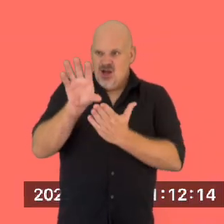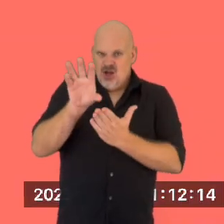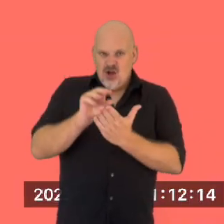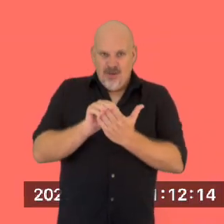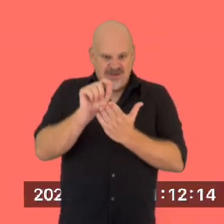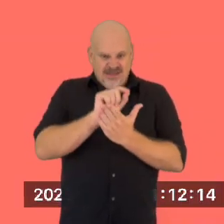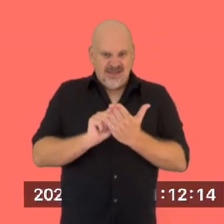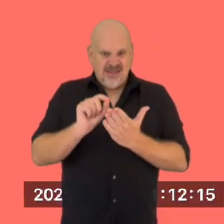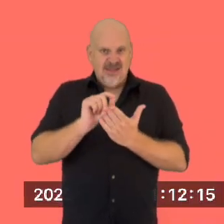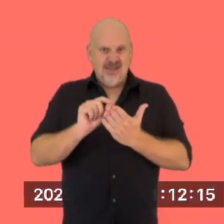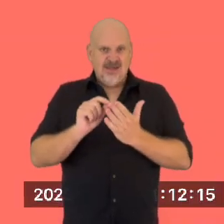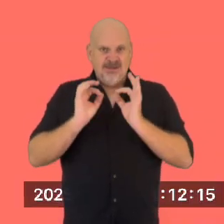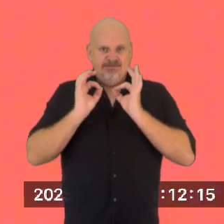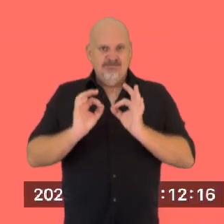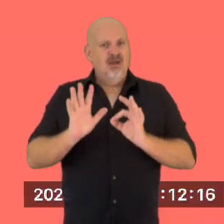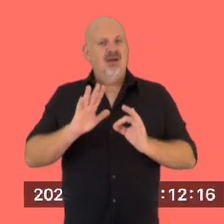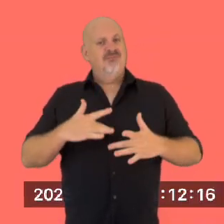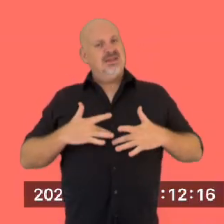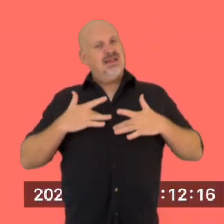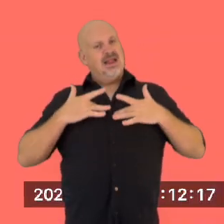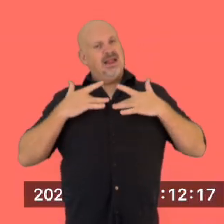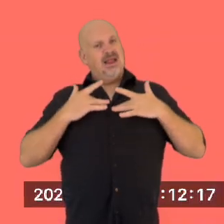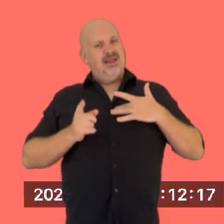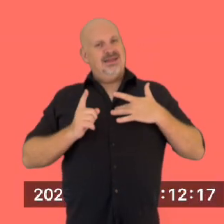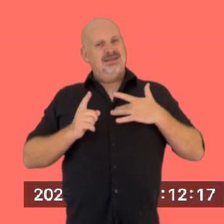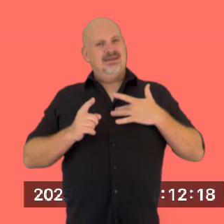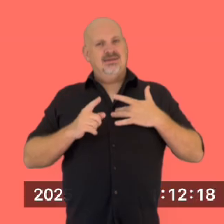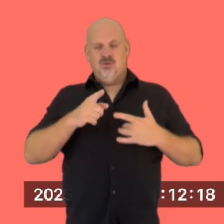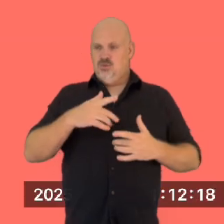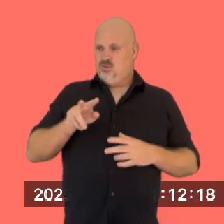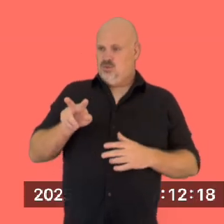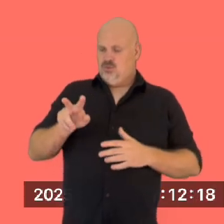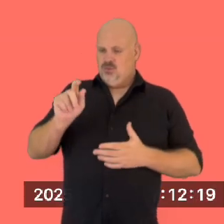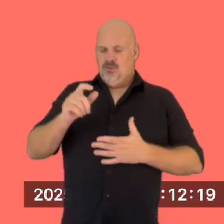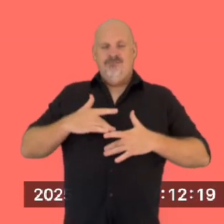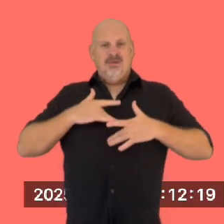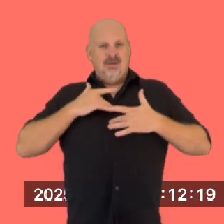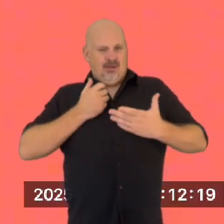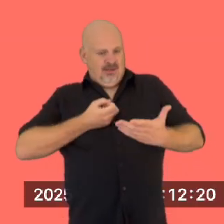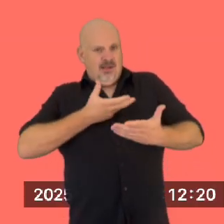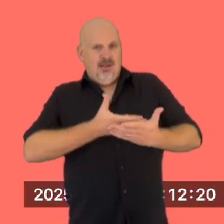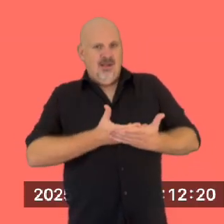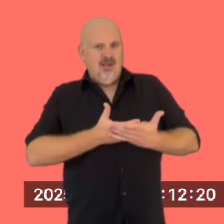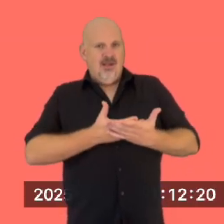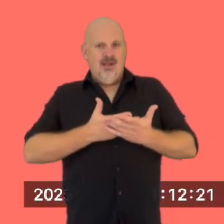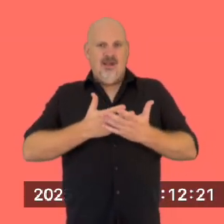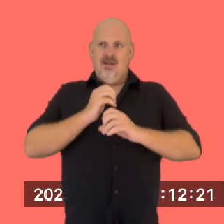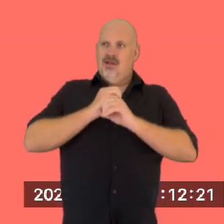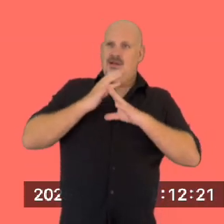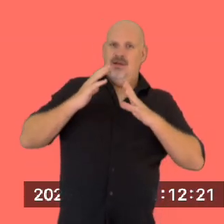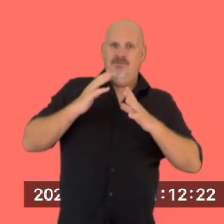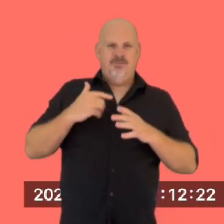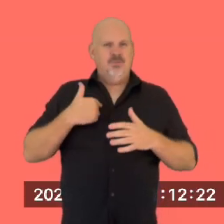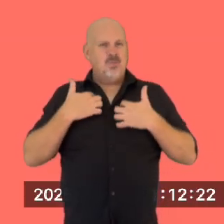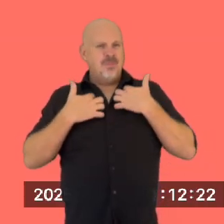not doing like a technical drawing of the rose. It's a capture the feeling and your interpretation as well. I'm always quite